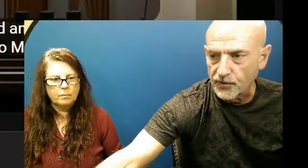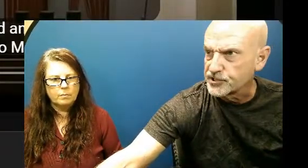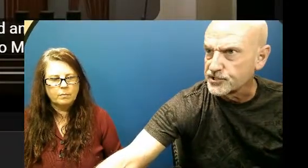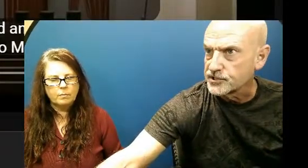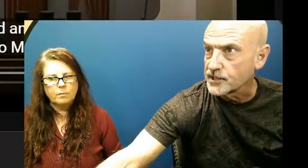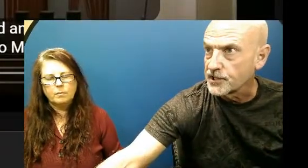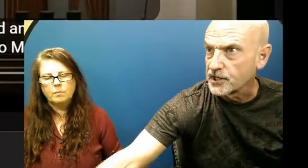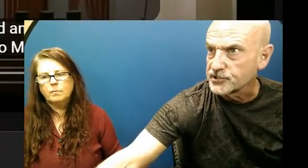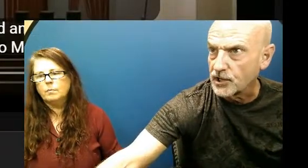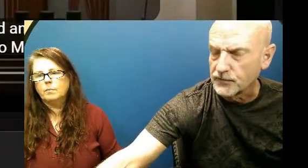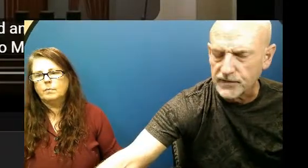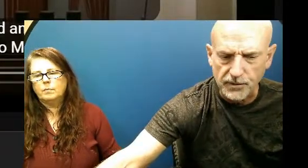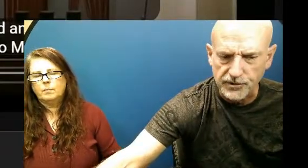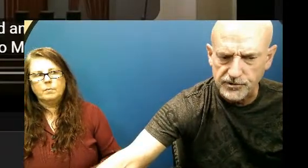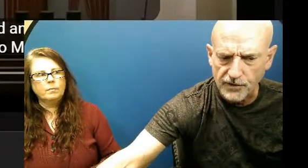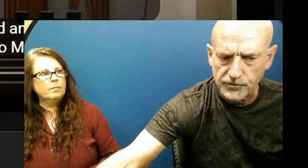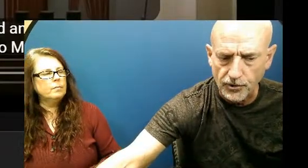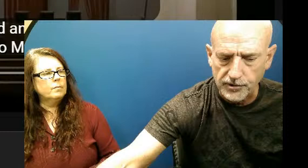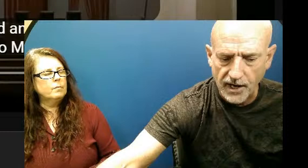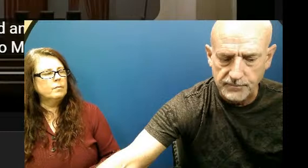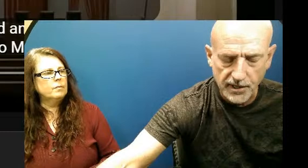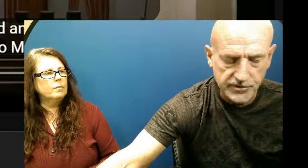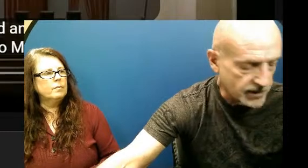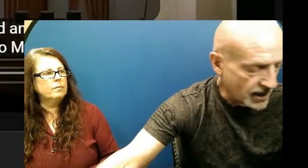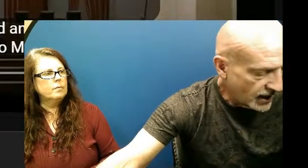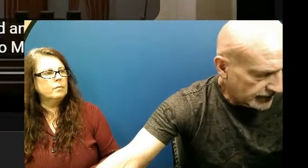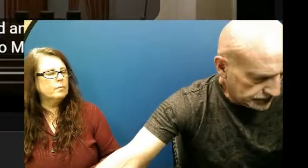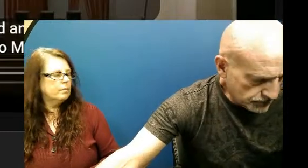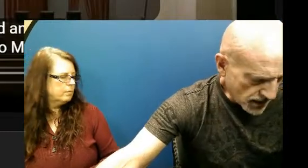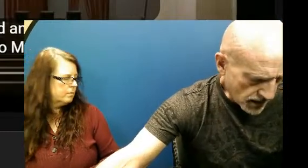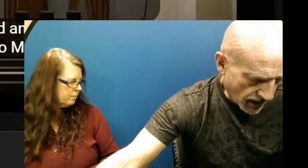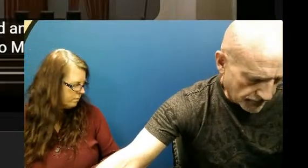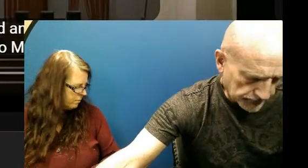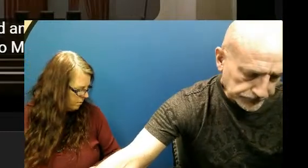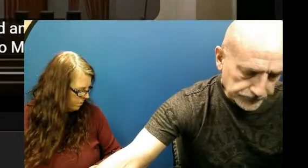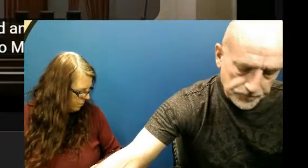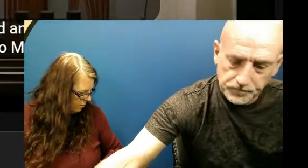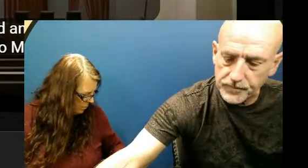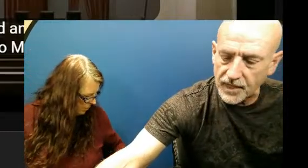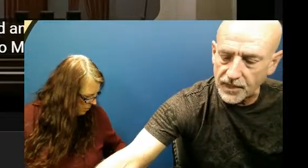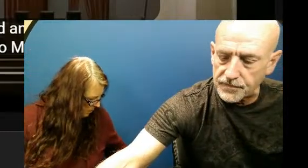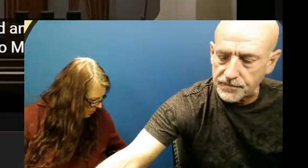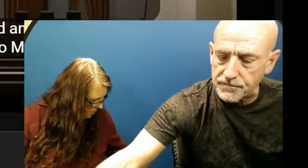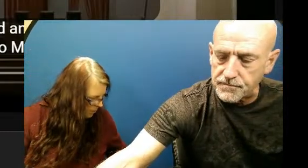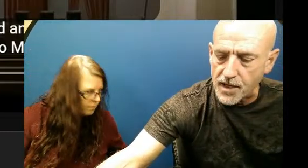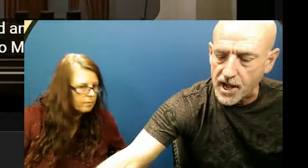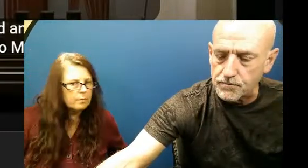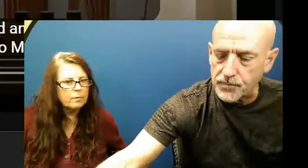Times versus, I think it's Sullivan, but there's several New York Times cases. There